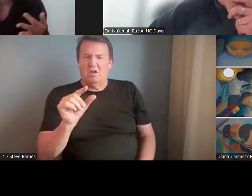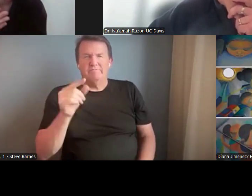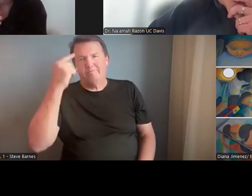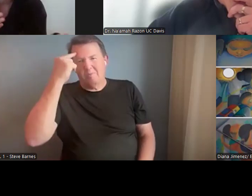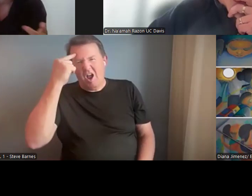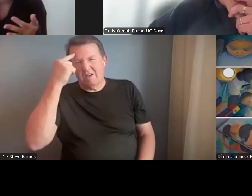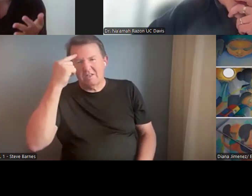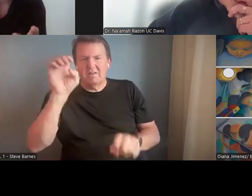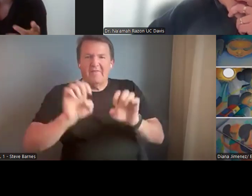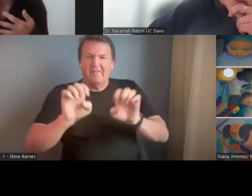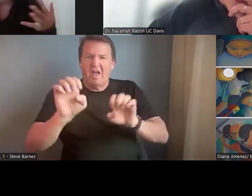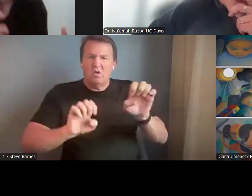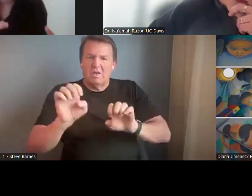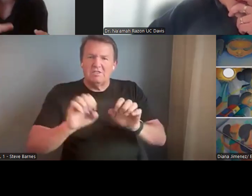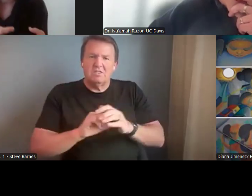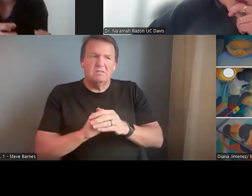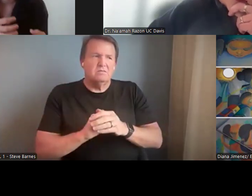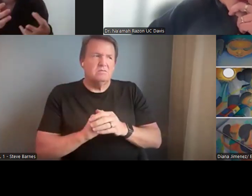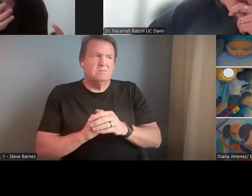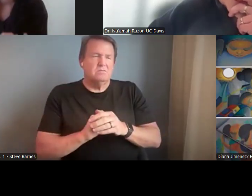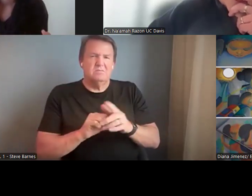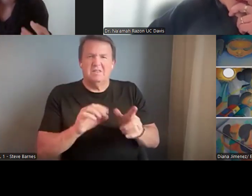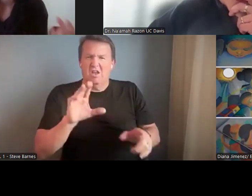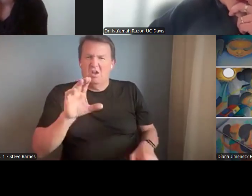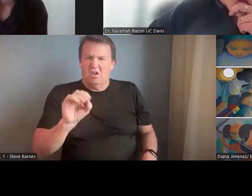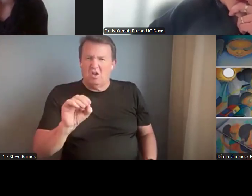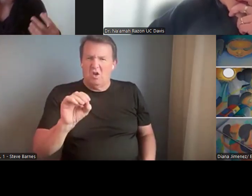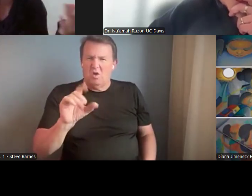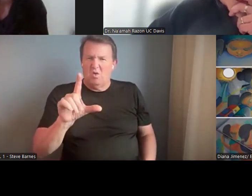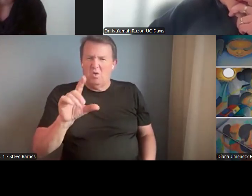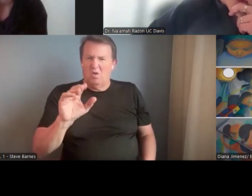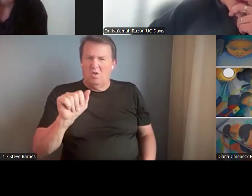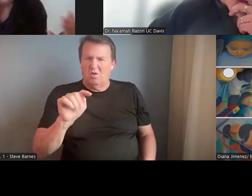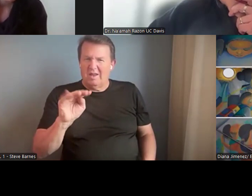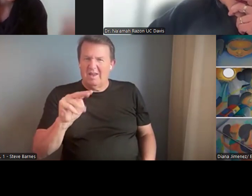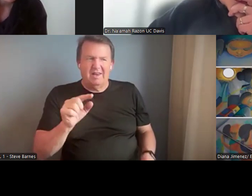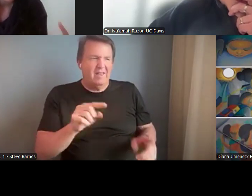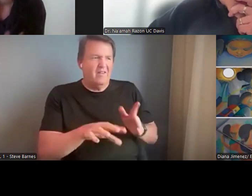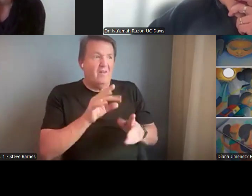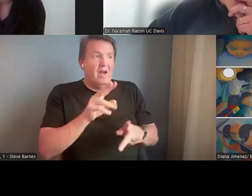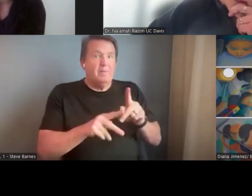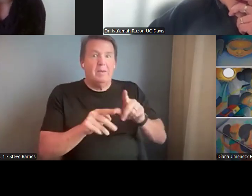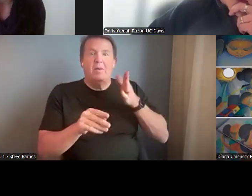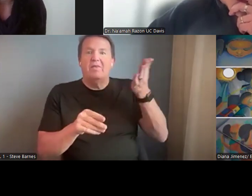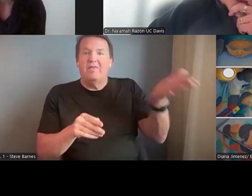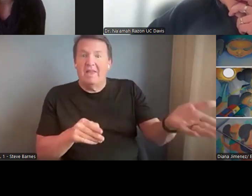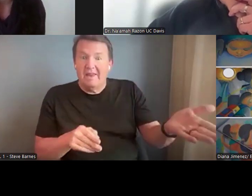of this sort of what Nama was saying, like co-locating and going where people, this is a space where people are using,